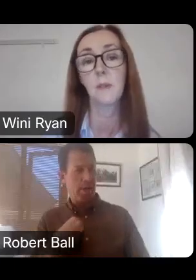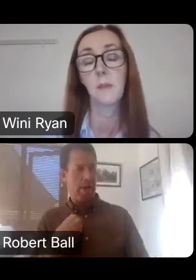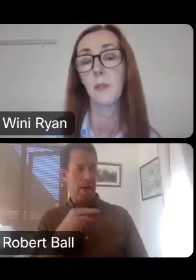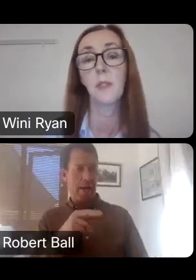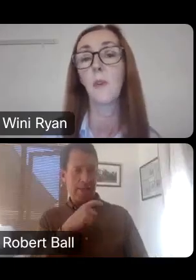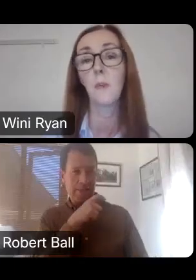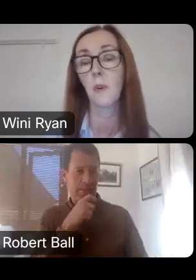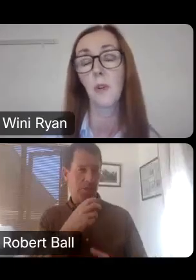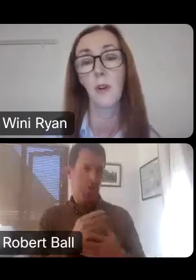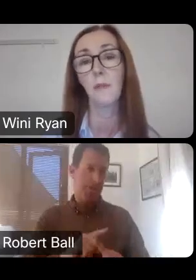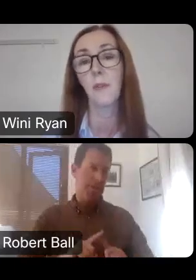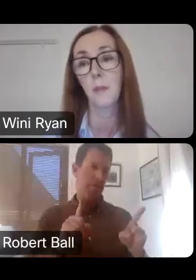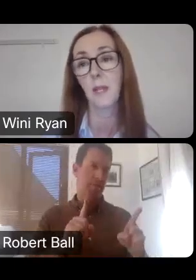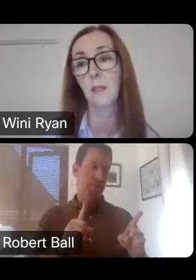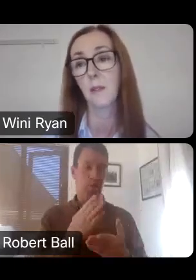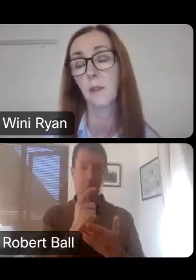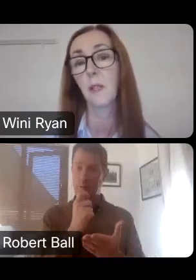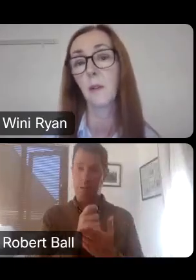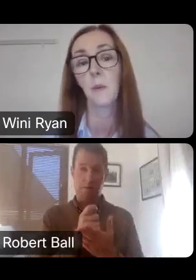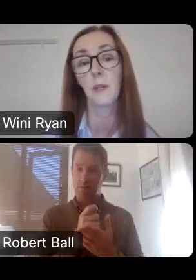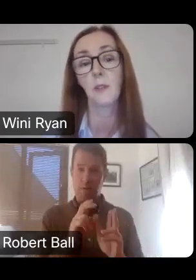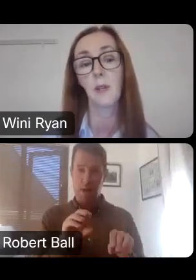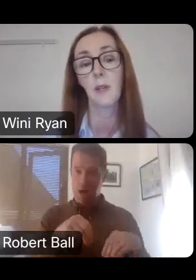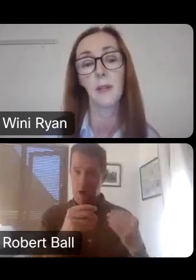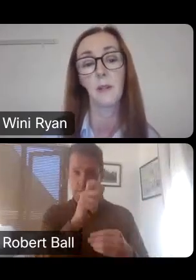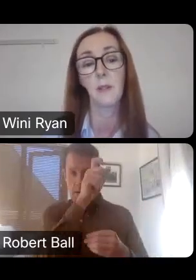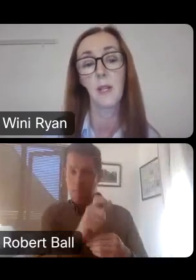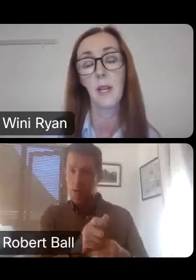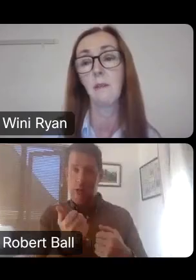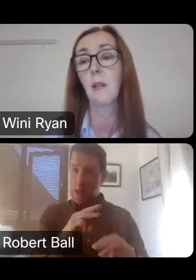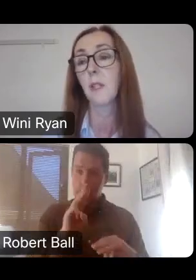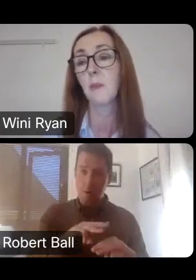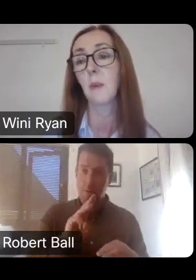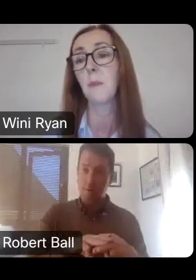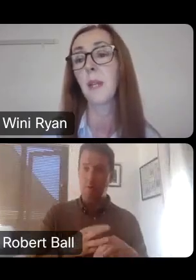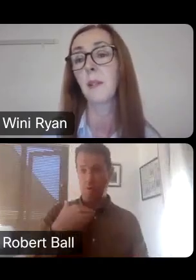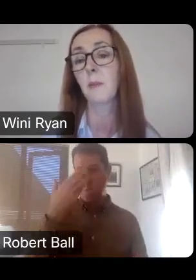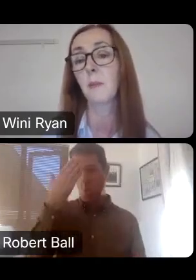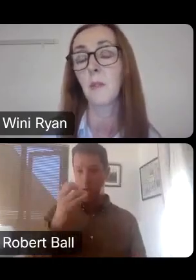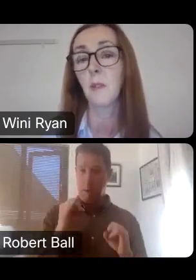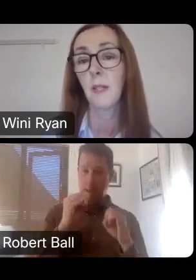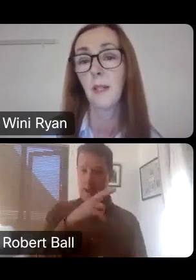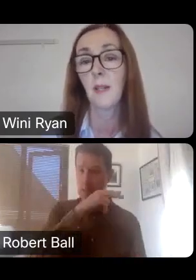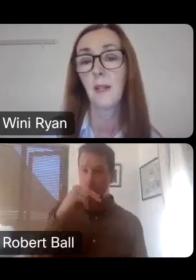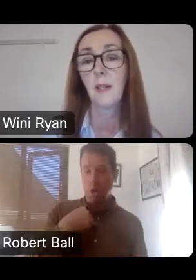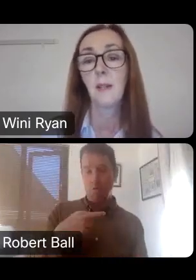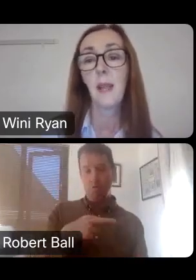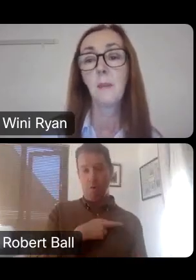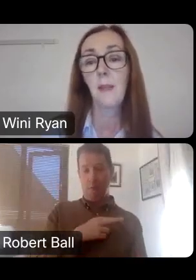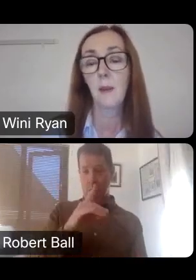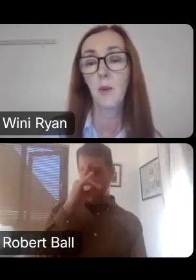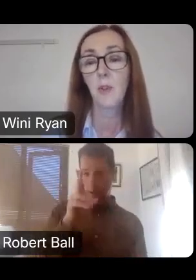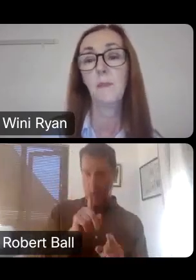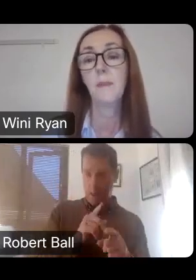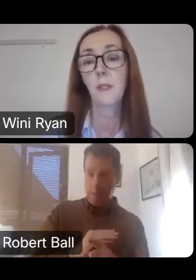You know, sometimes there is no more you can offer the patient, or you know that it's really bad news. I really wish there was something else we could do. Naming